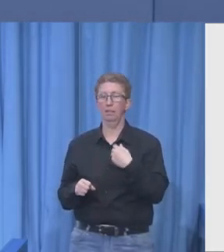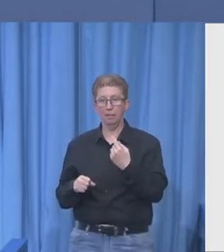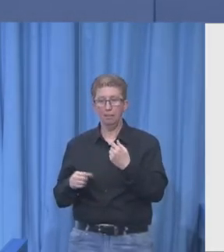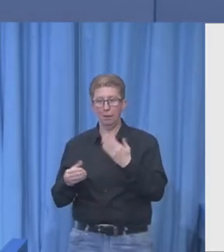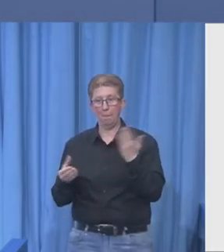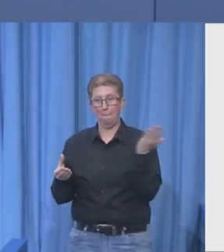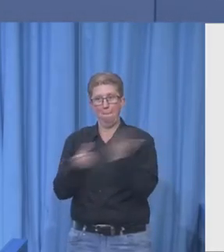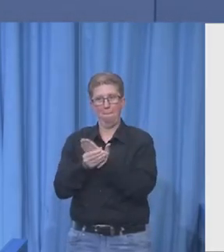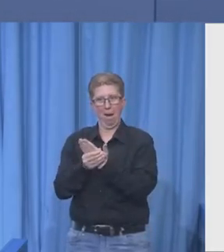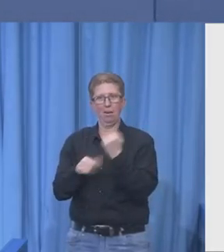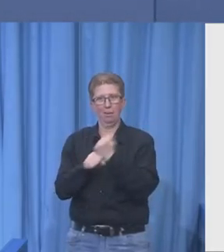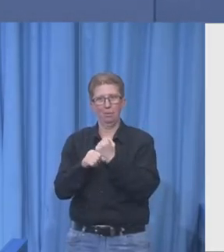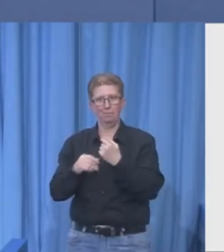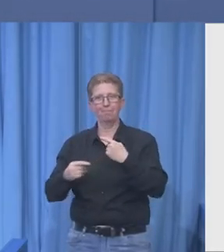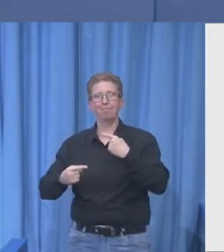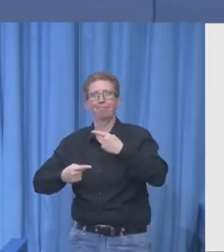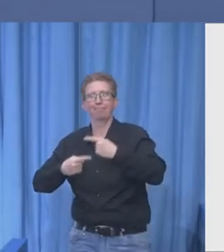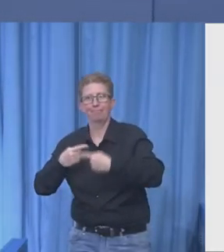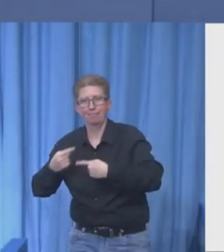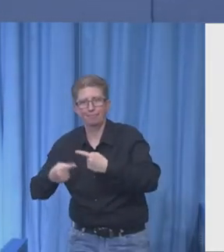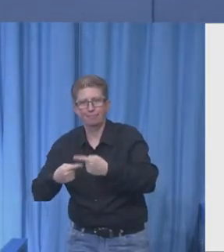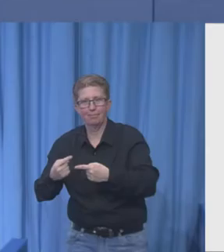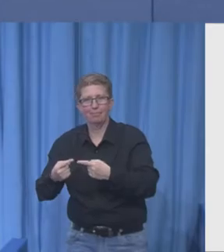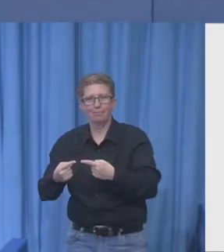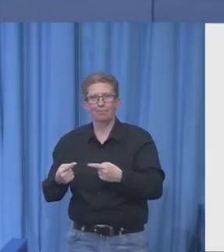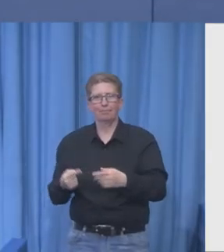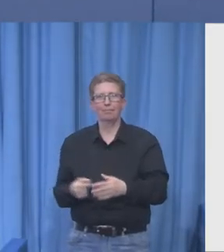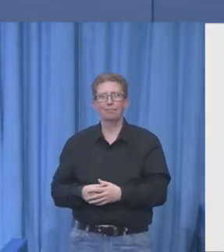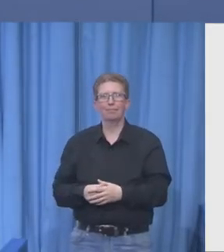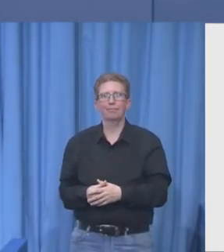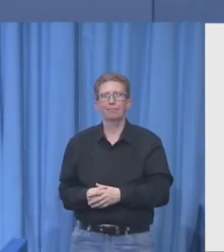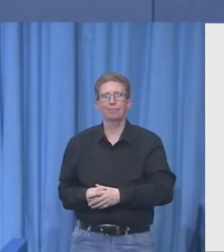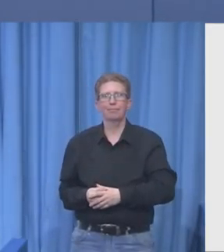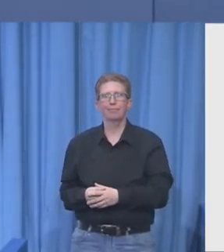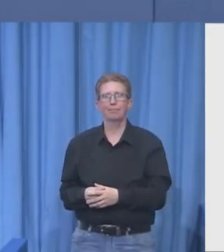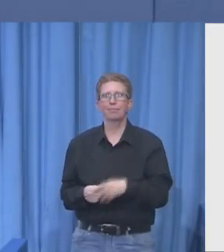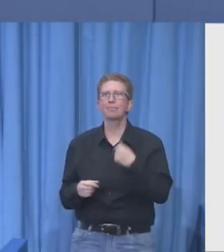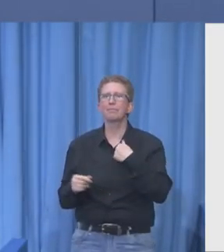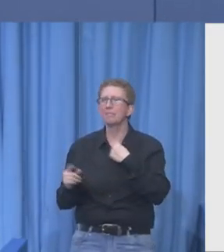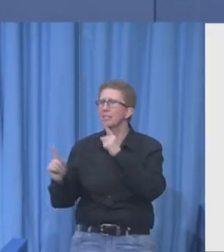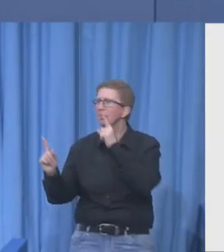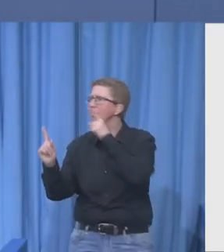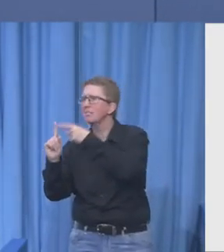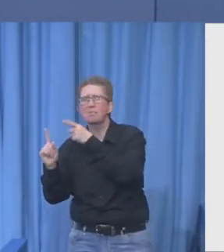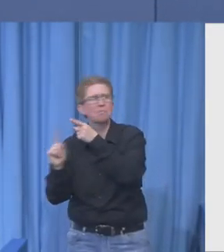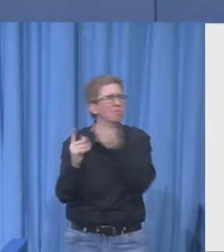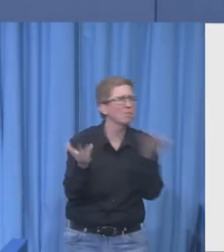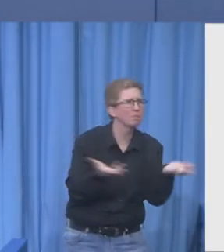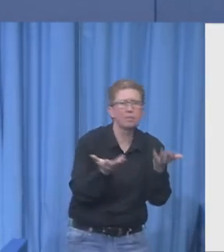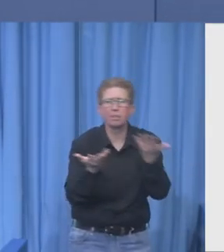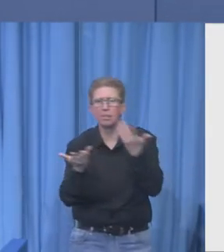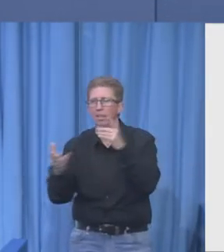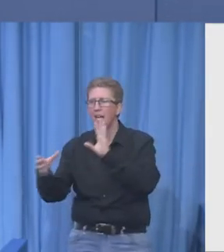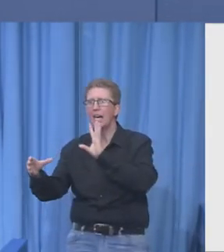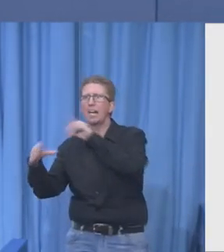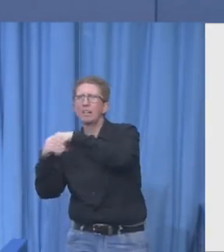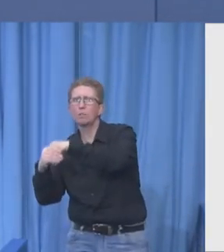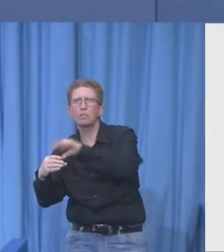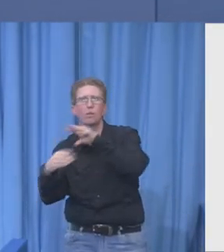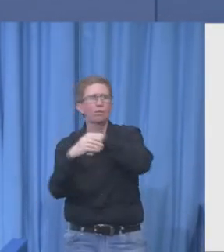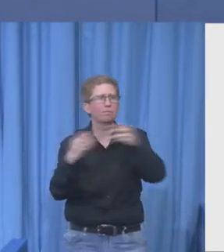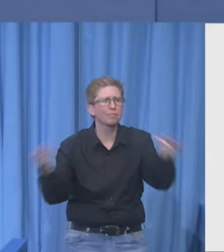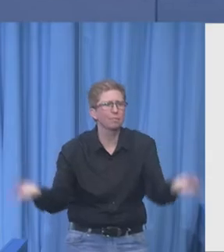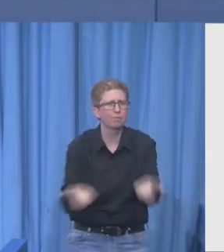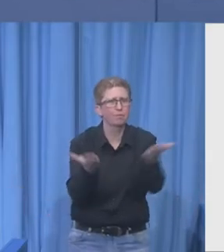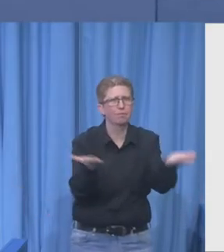sustainable development and regional integration in Latin America. We have 19 member governments,